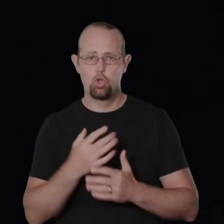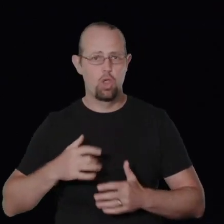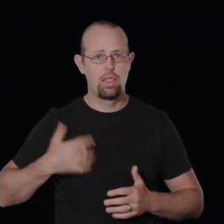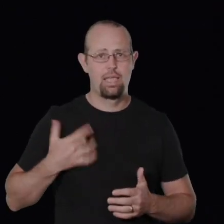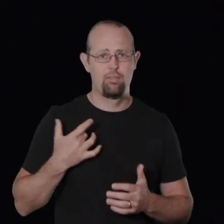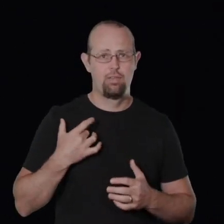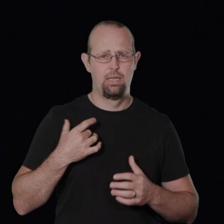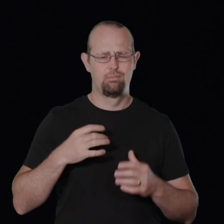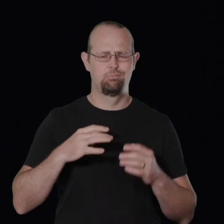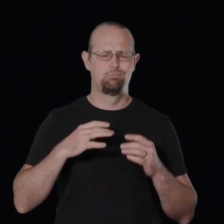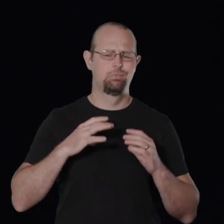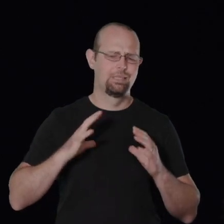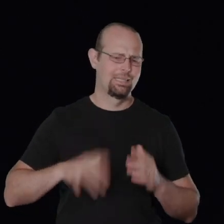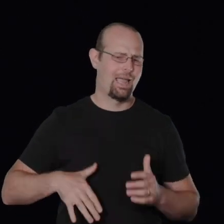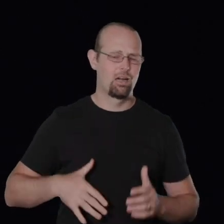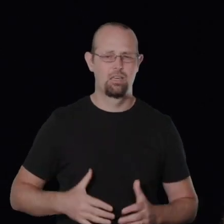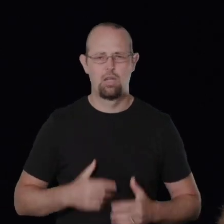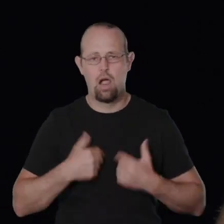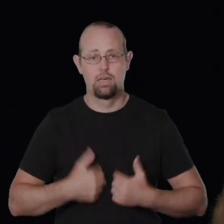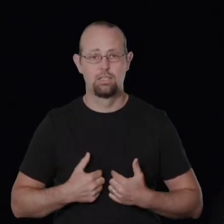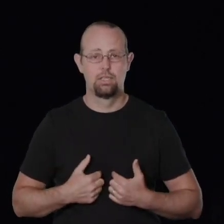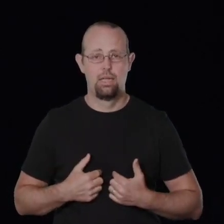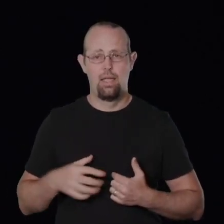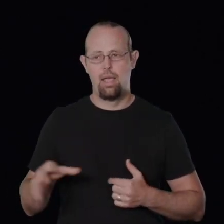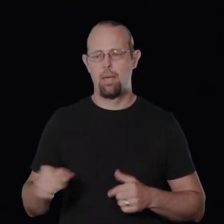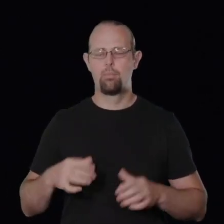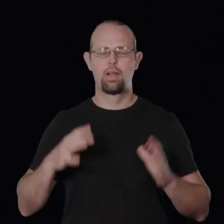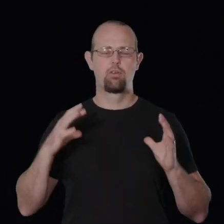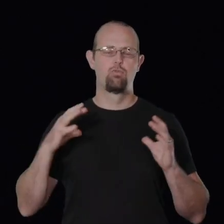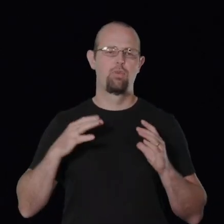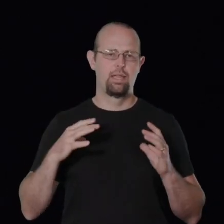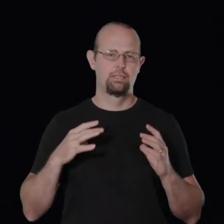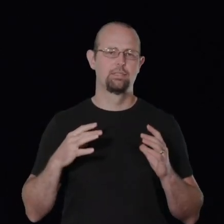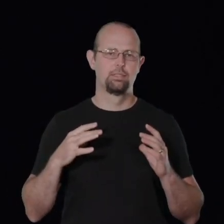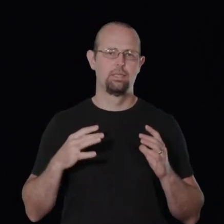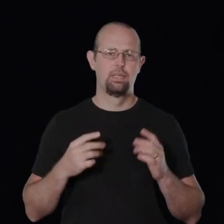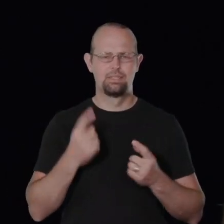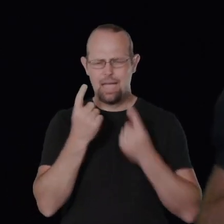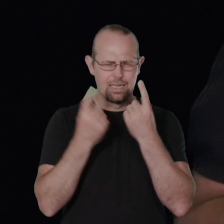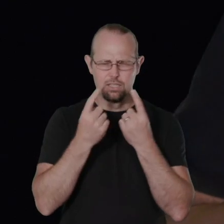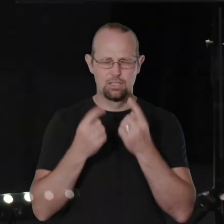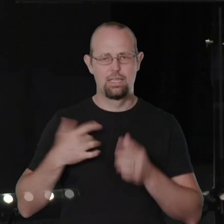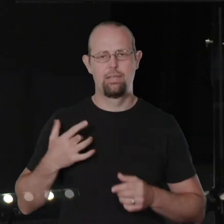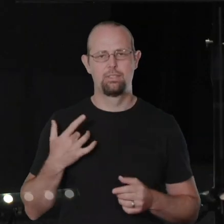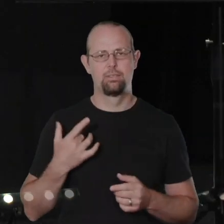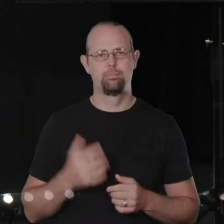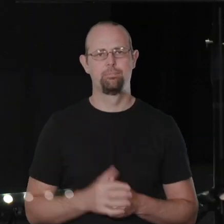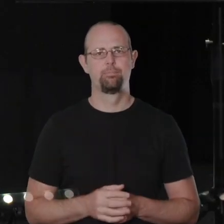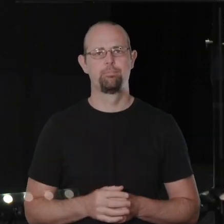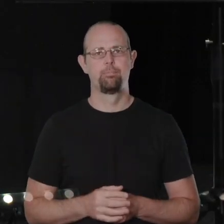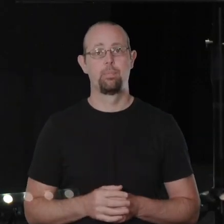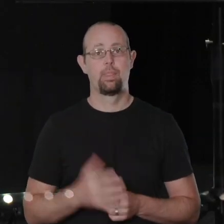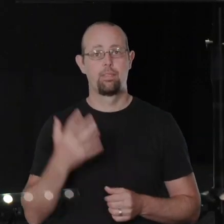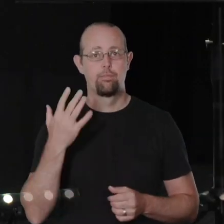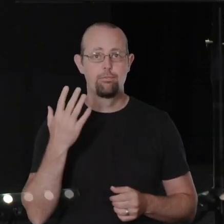in confused minds, and bring rest to anxious lives. Number five, the